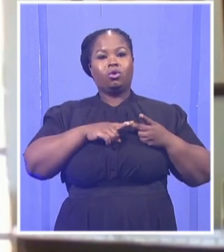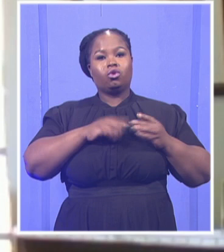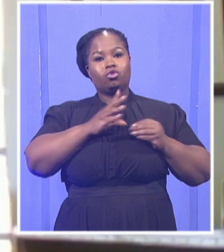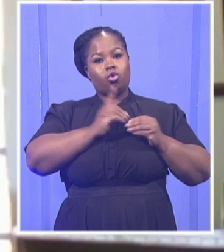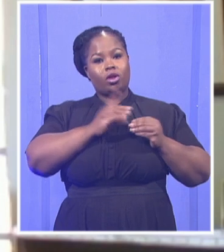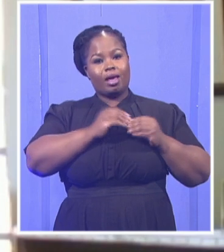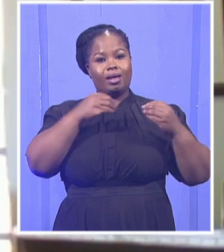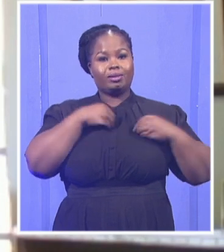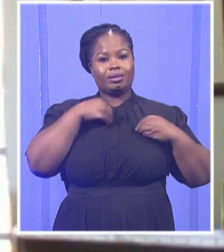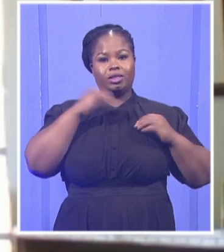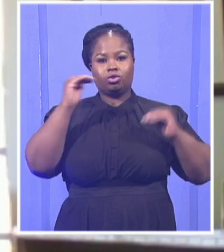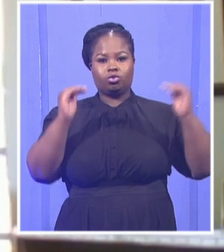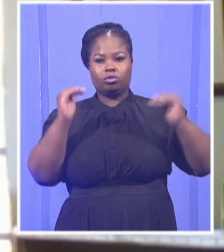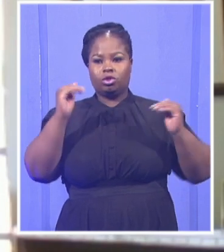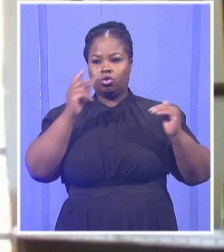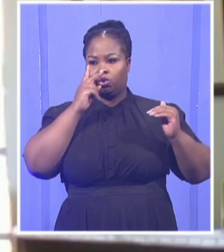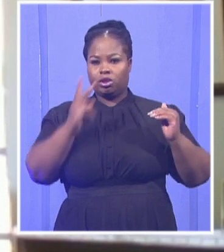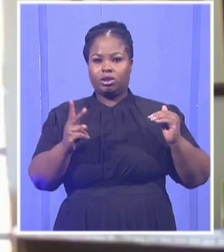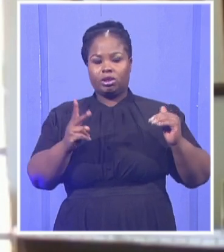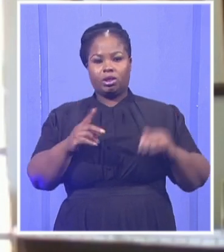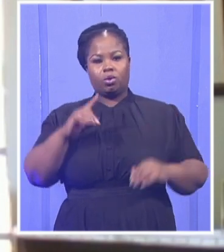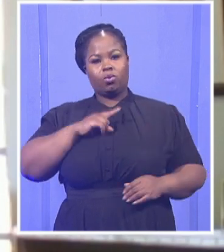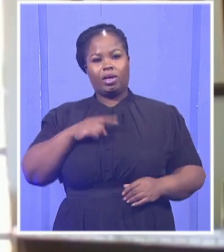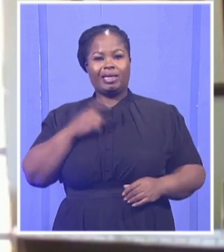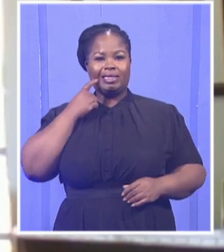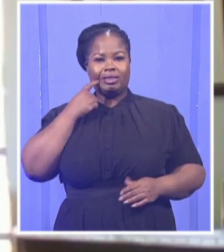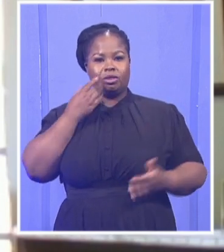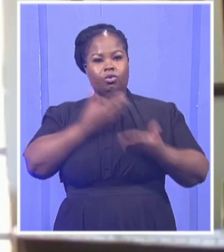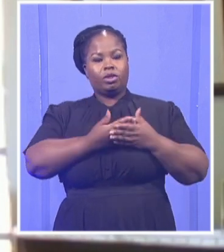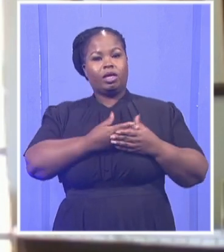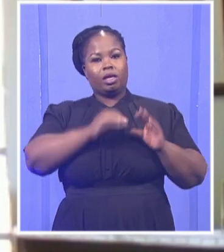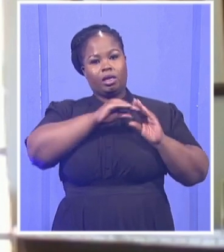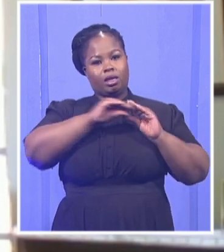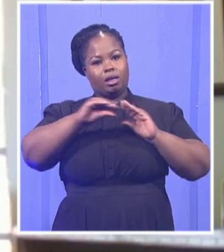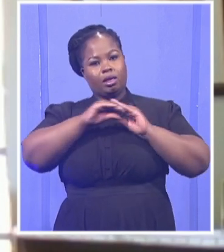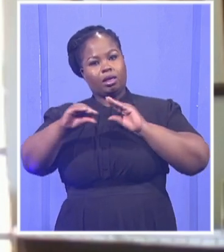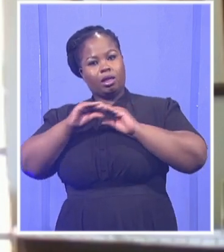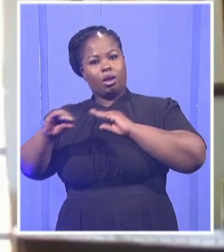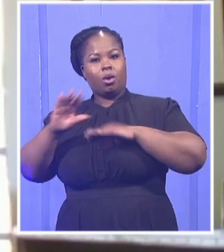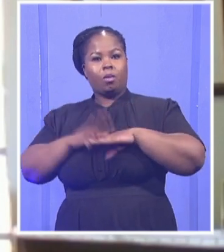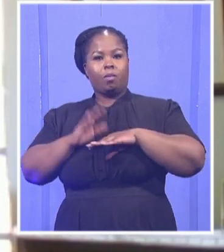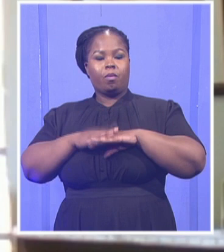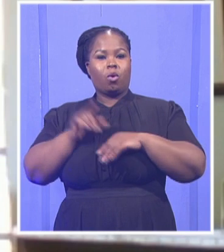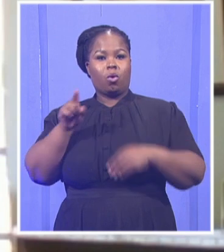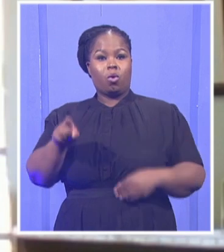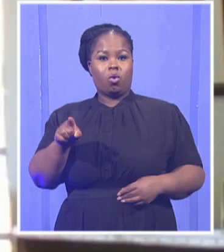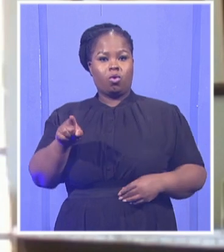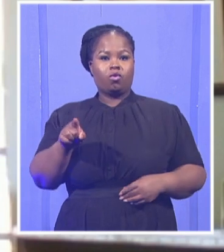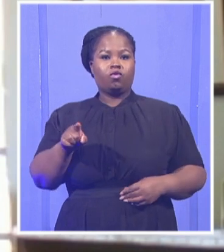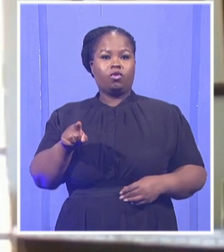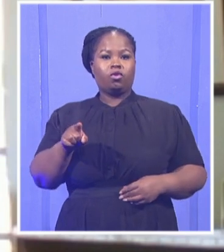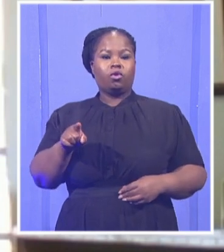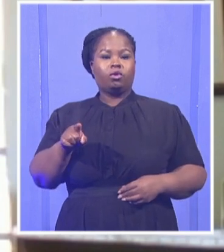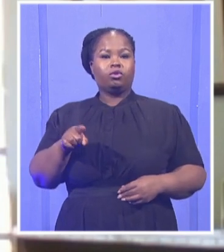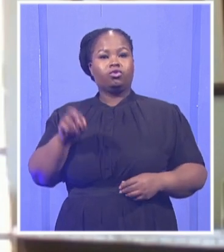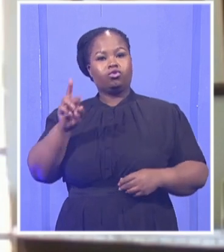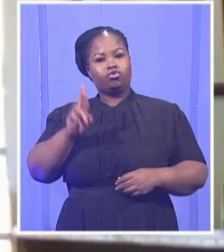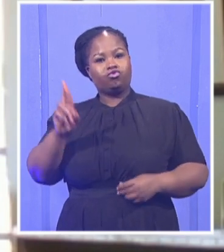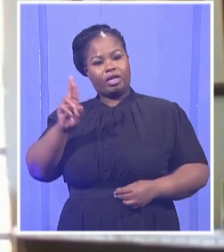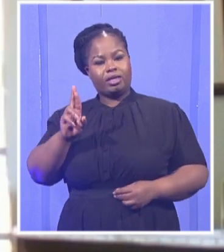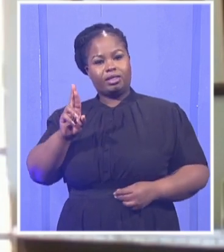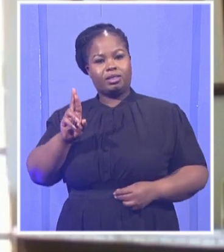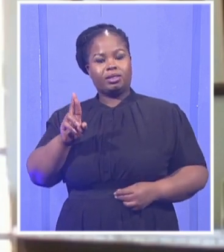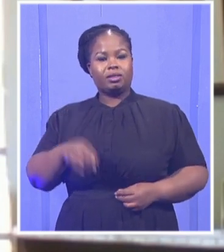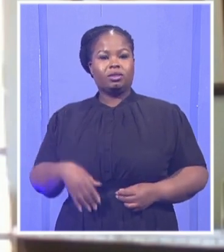dollar assets, so that there is some attraction into putting money into rand-denominated